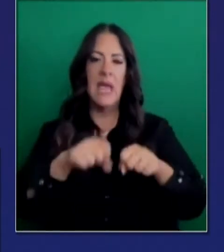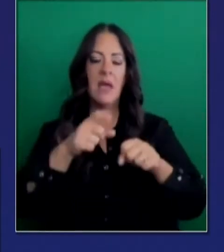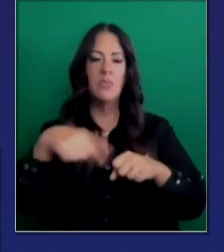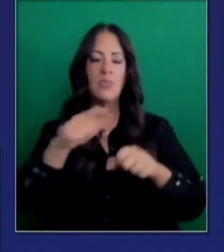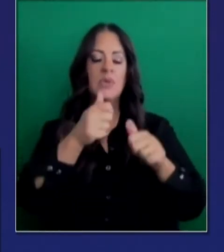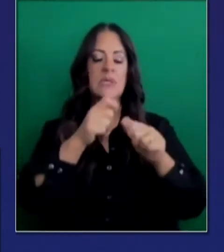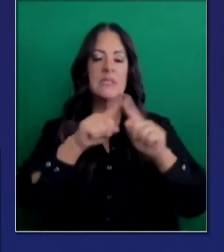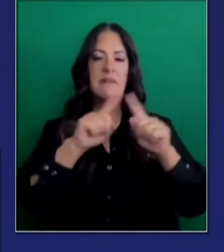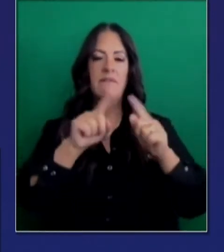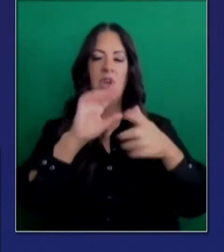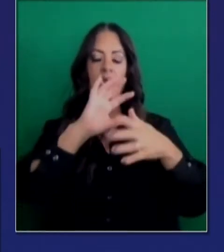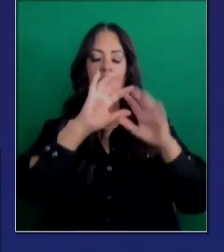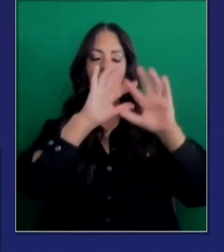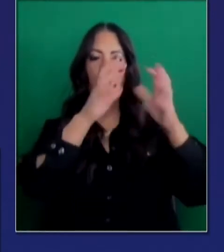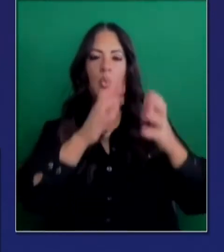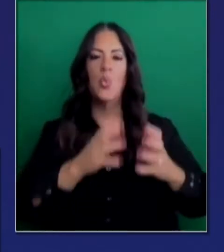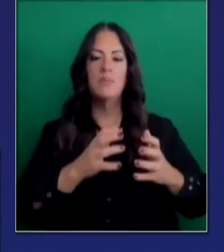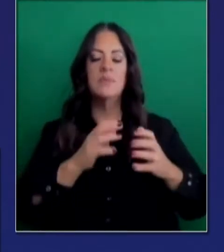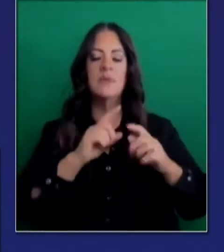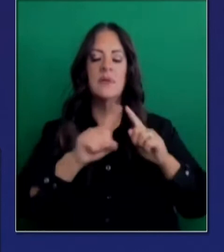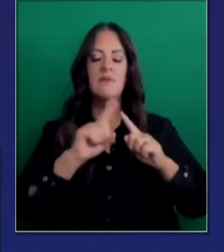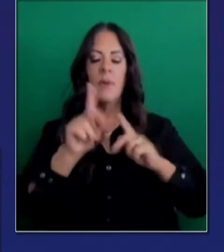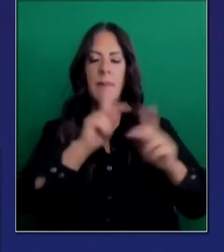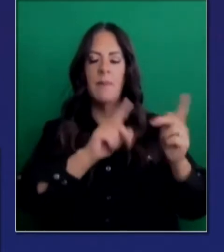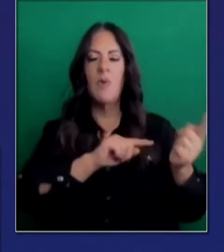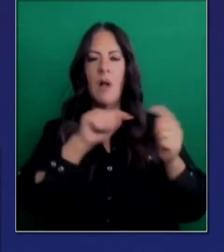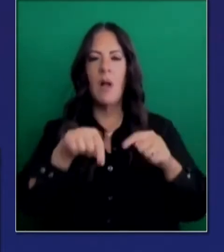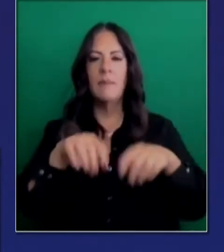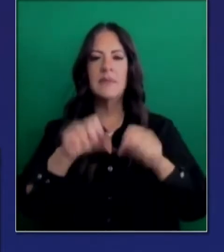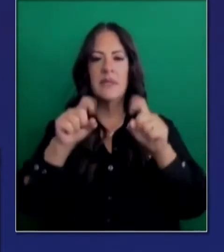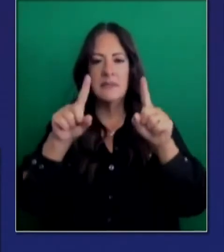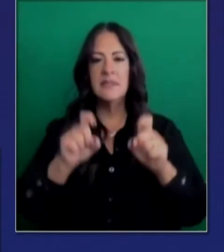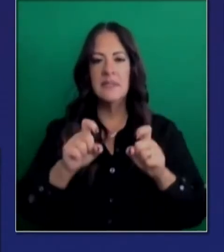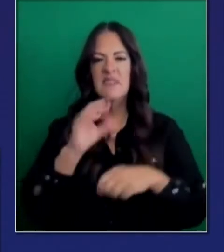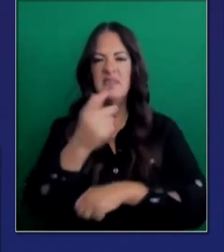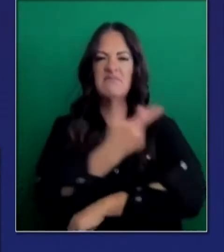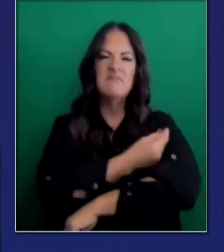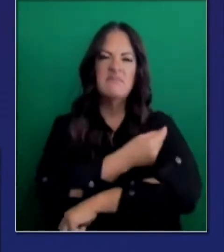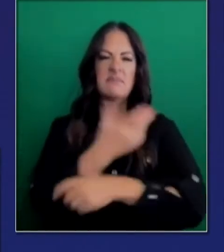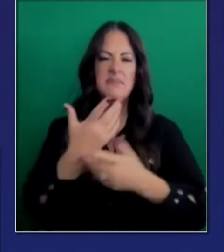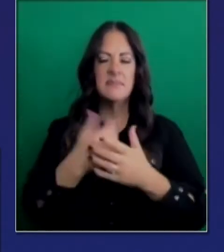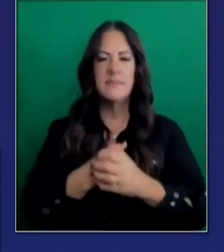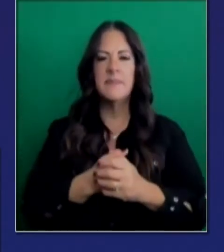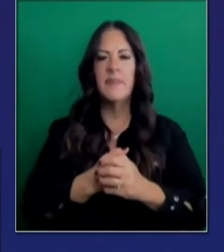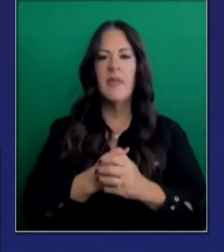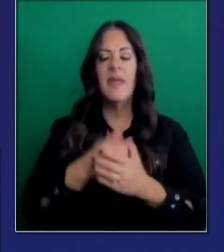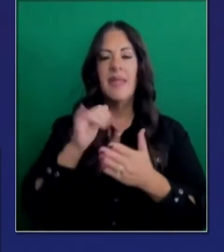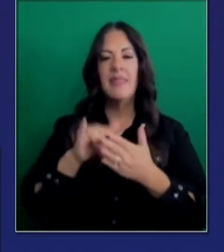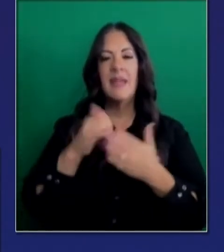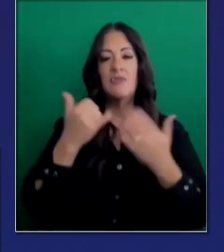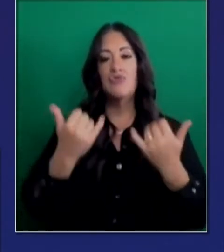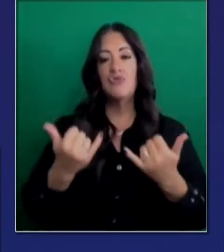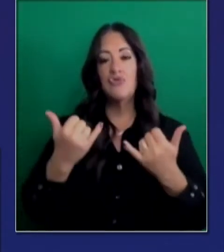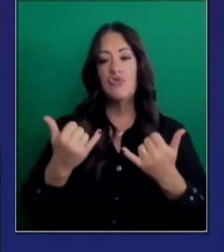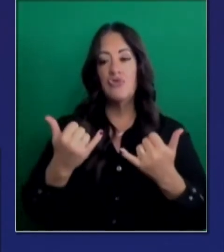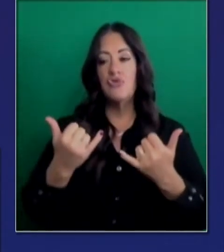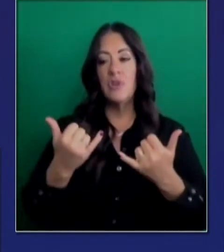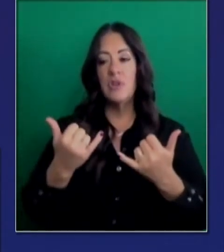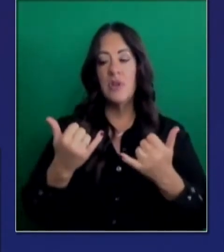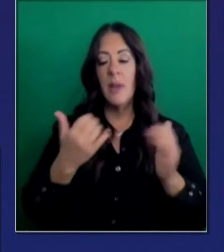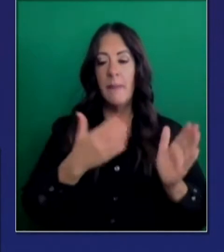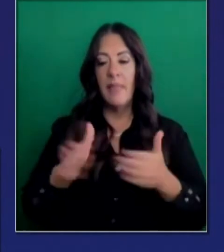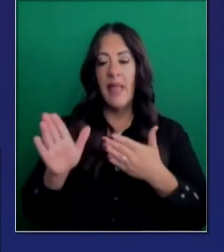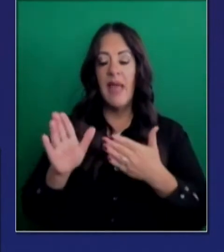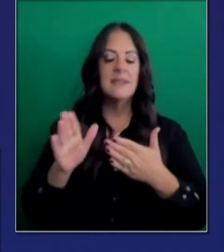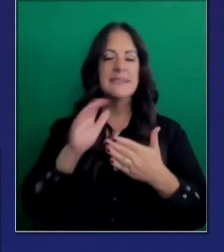relates to vaccinations as well, we recognize that the current strategy is not going to get us to where we need to go as